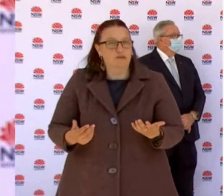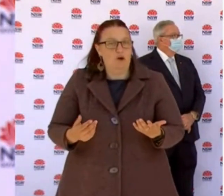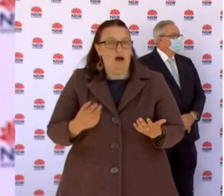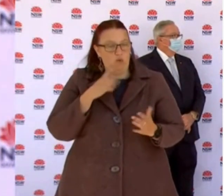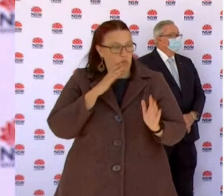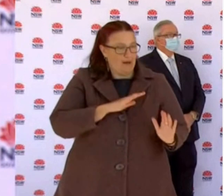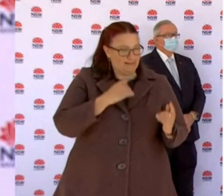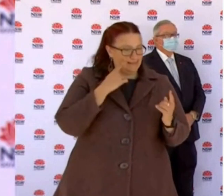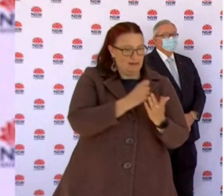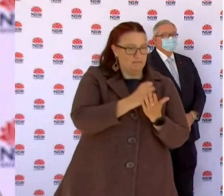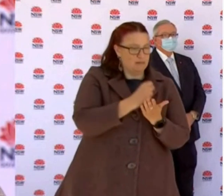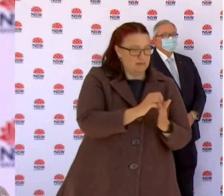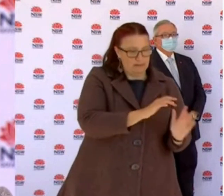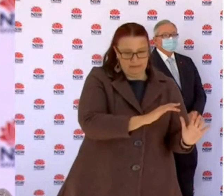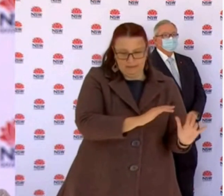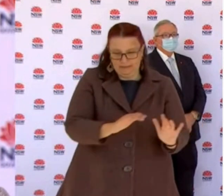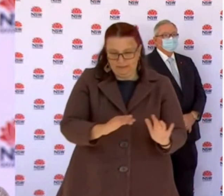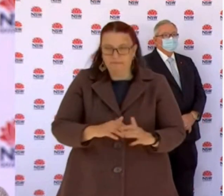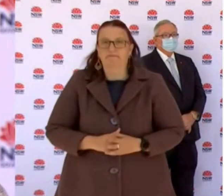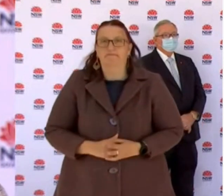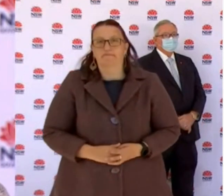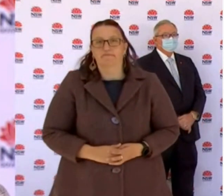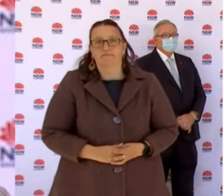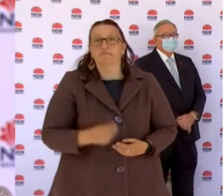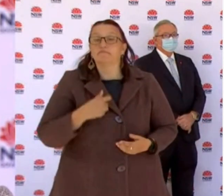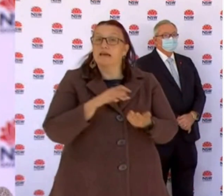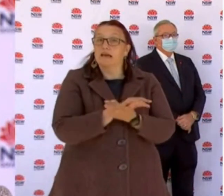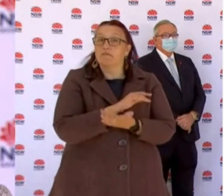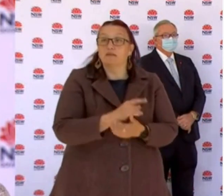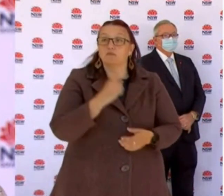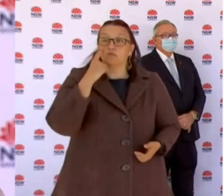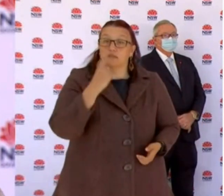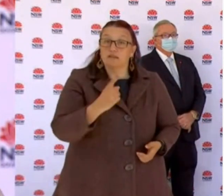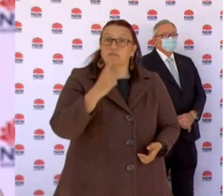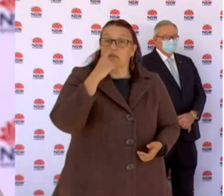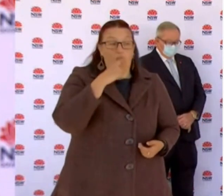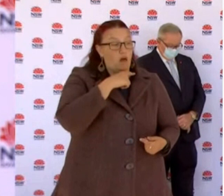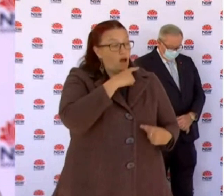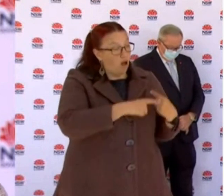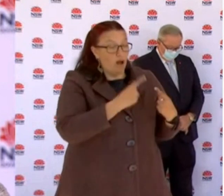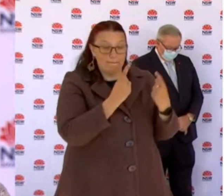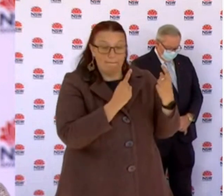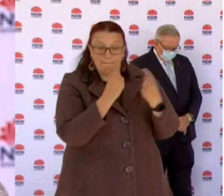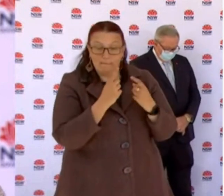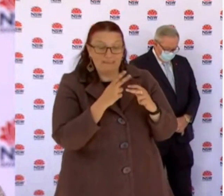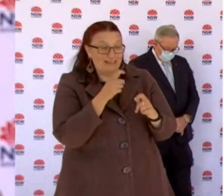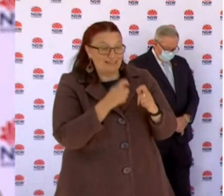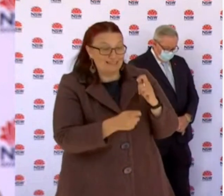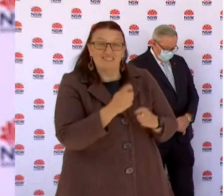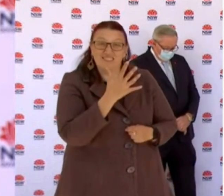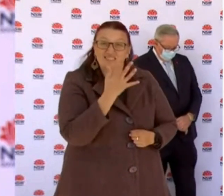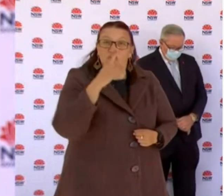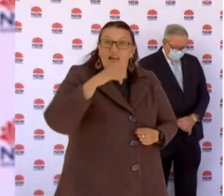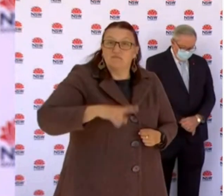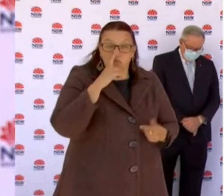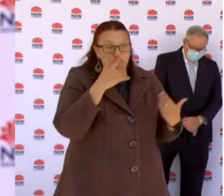that we've had some people come forward for testing over the weekend, which has allowed us to link